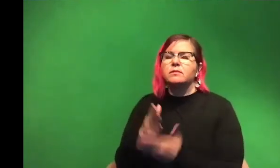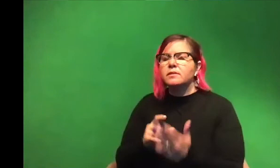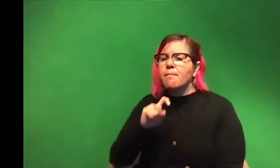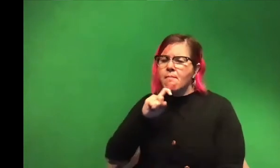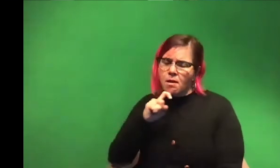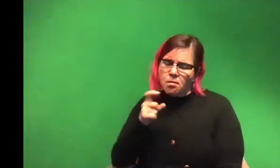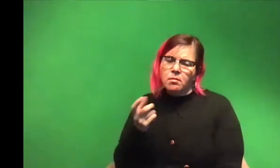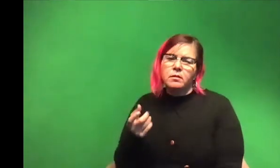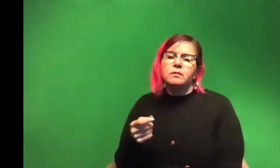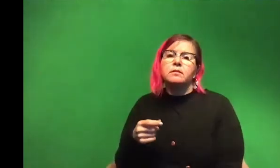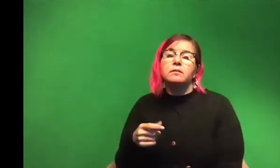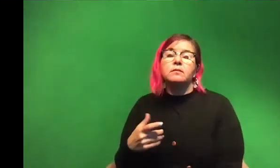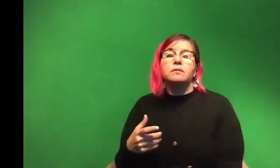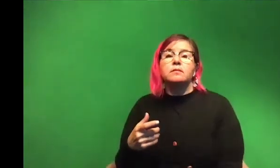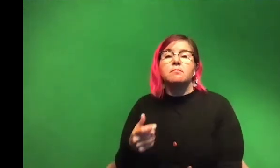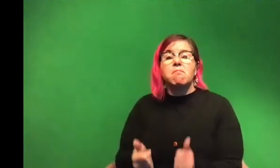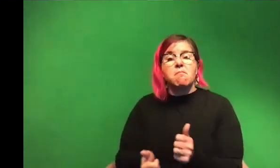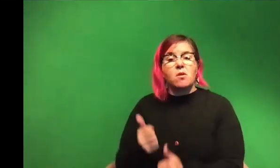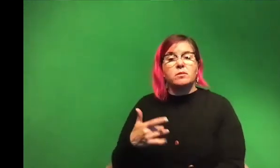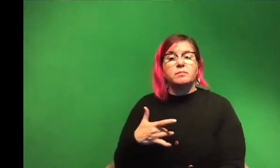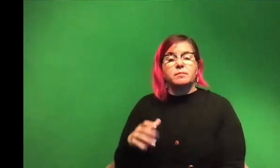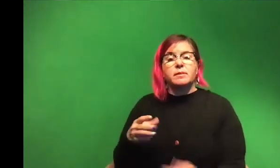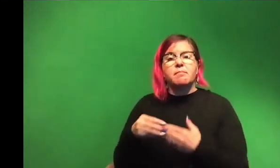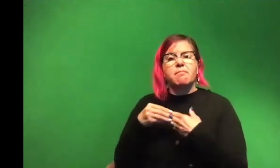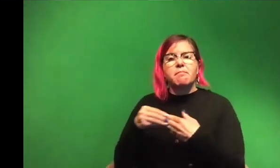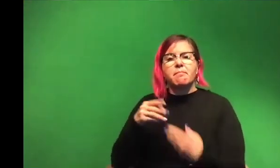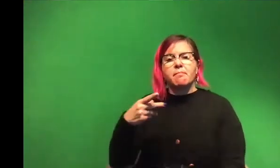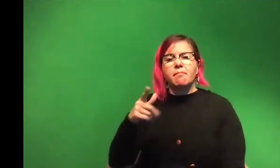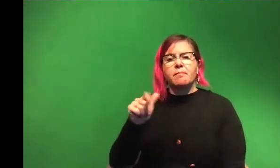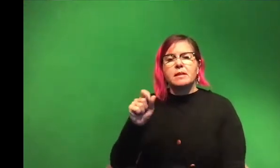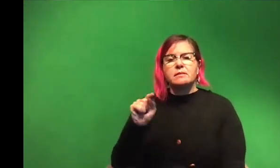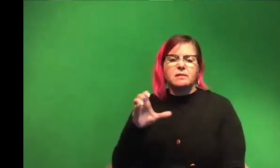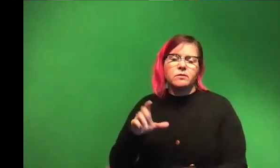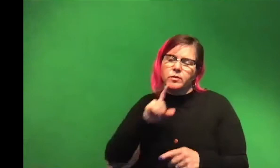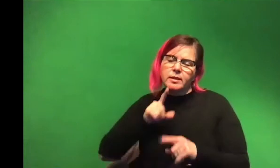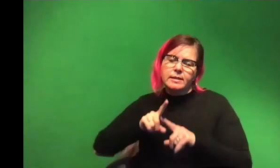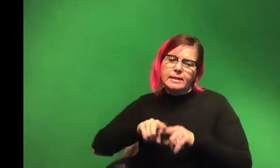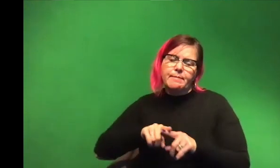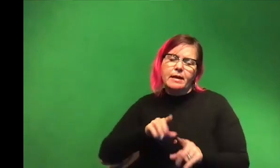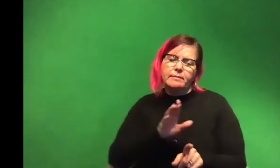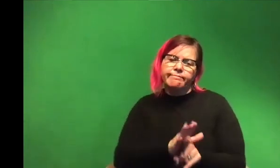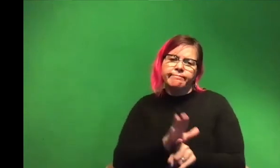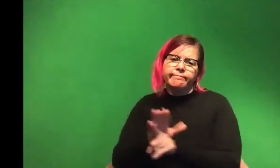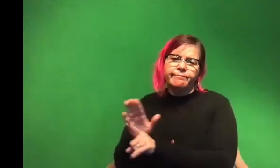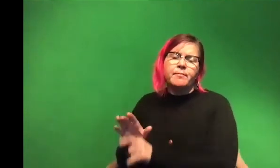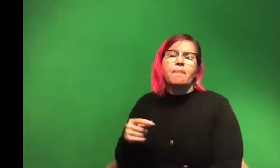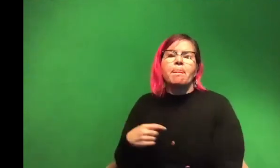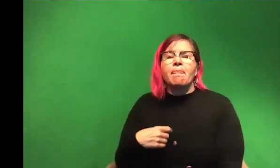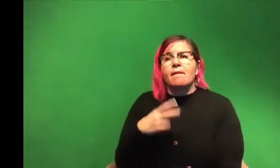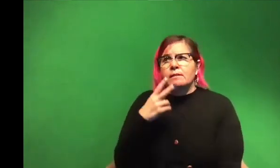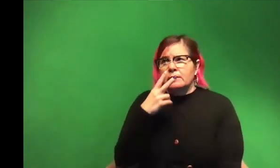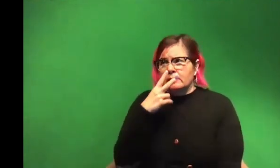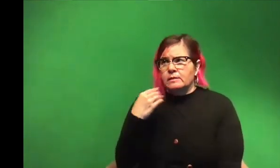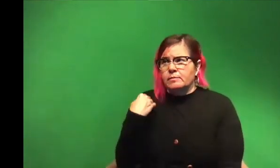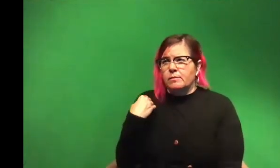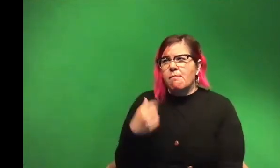A large majority of them, I think, are made out of plastic. It really just depends on the aircraft itself, but I think most of them